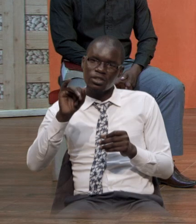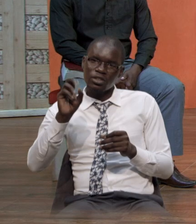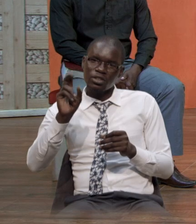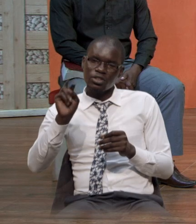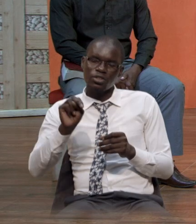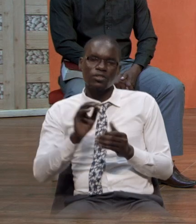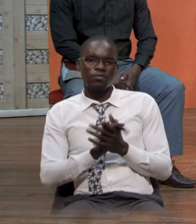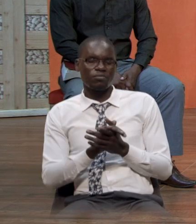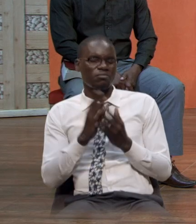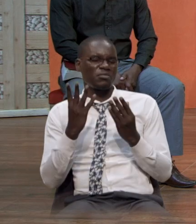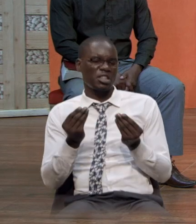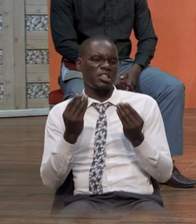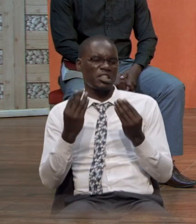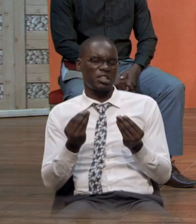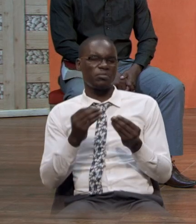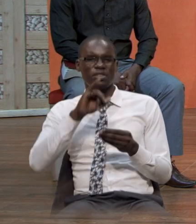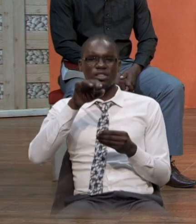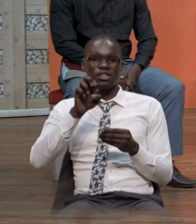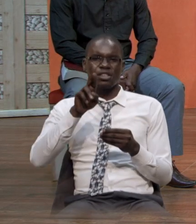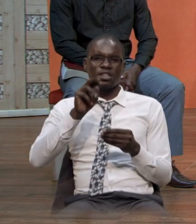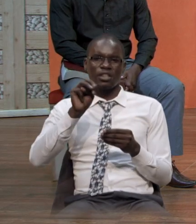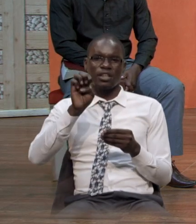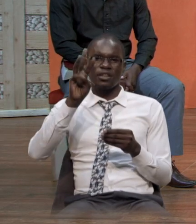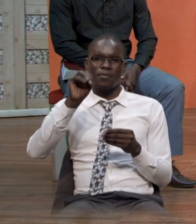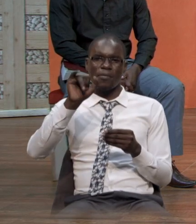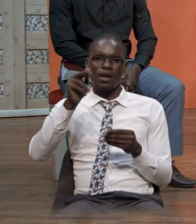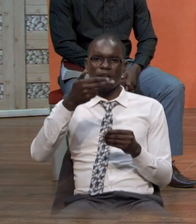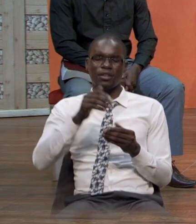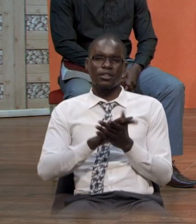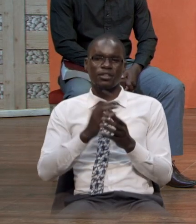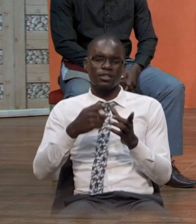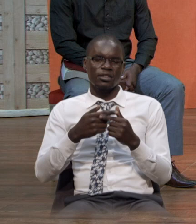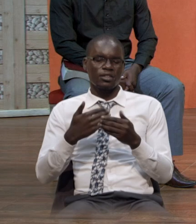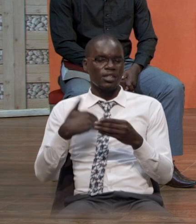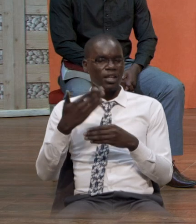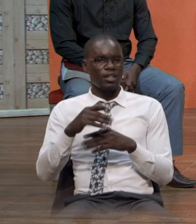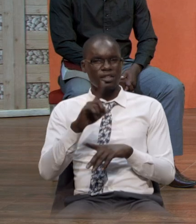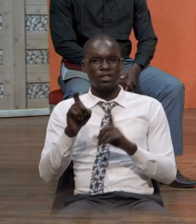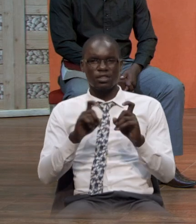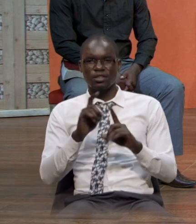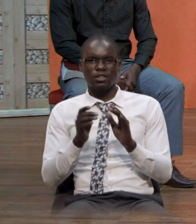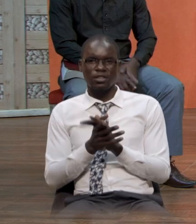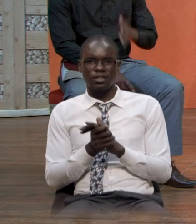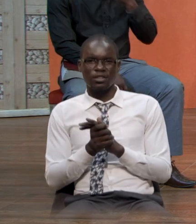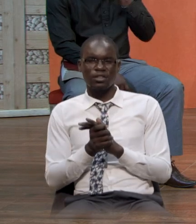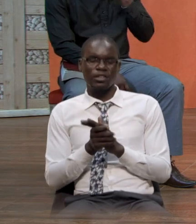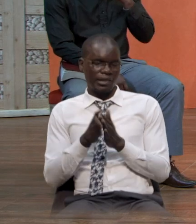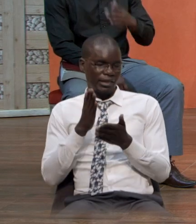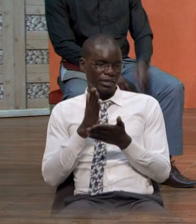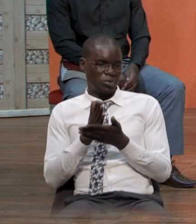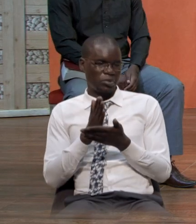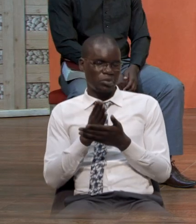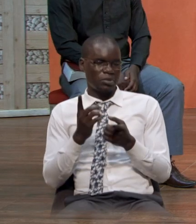Jeremiah. Ah, so that was simple. Nice. Jeremiah. It is good, you know. Mm-hmm. Ah, you know. The next question, this one is now very tricky.